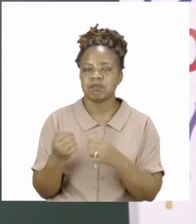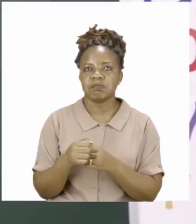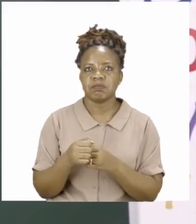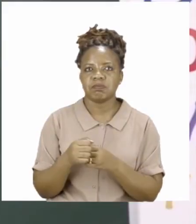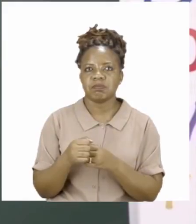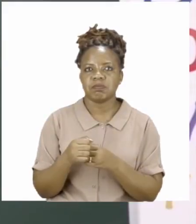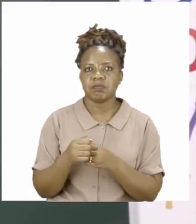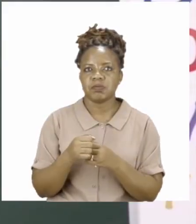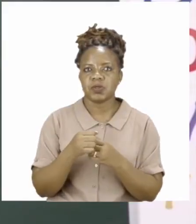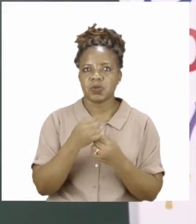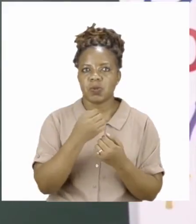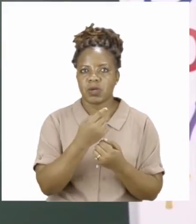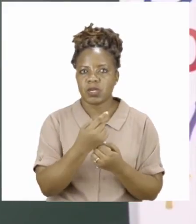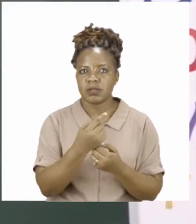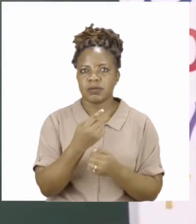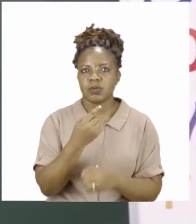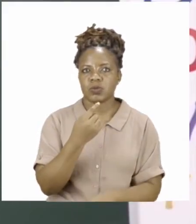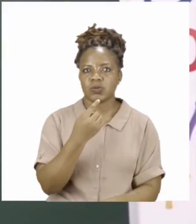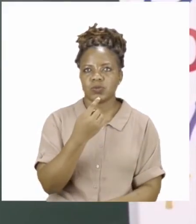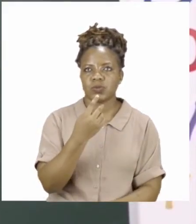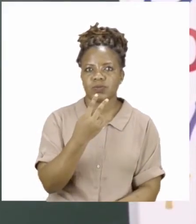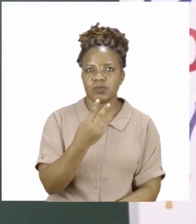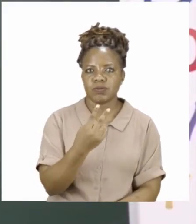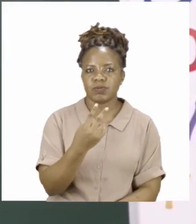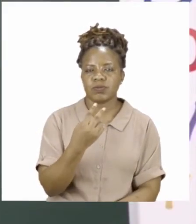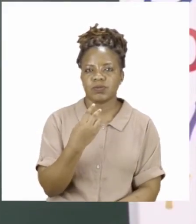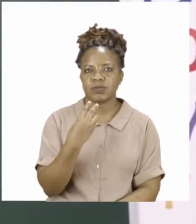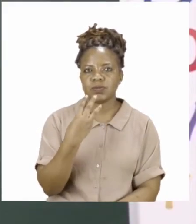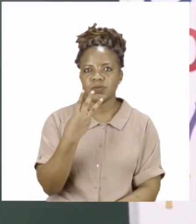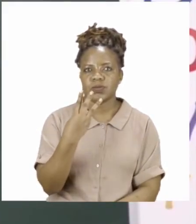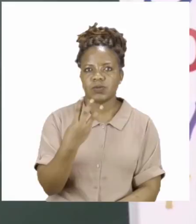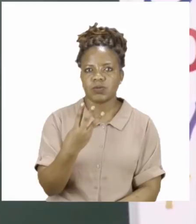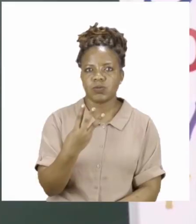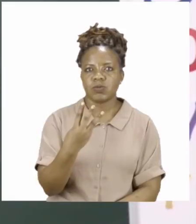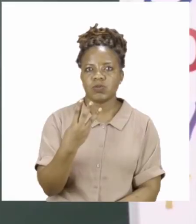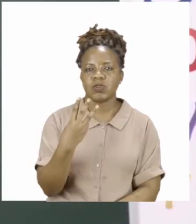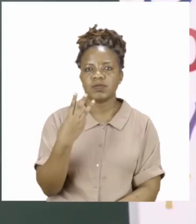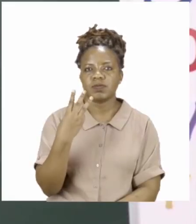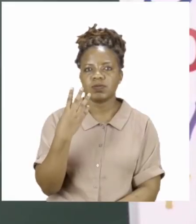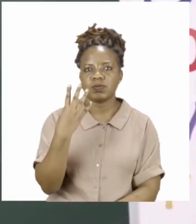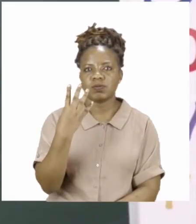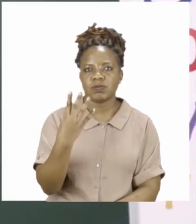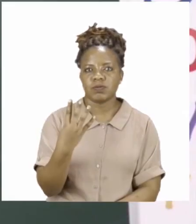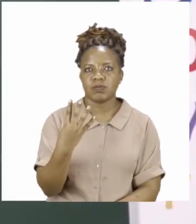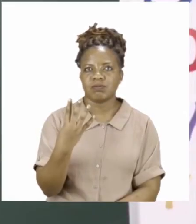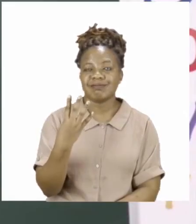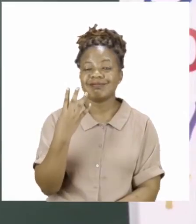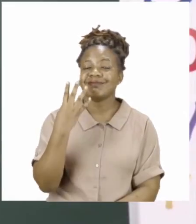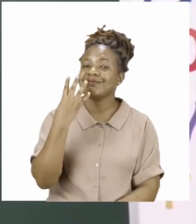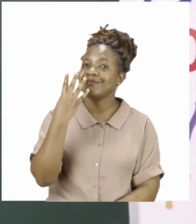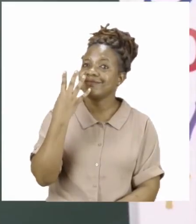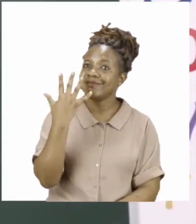count. 1, 2, 3,